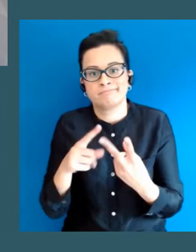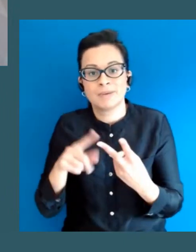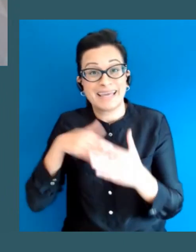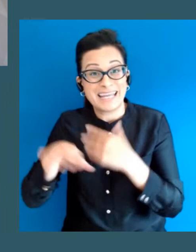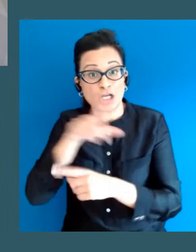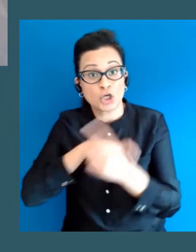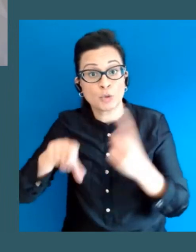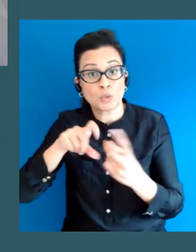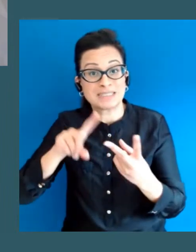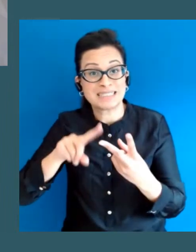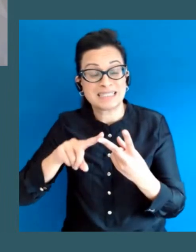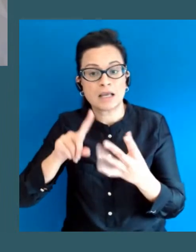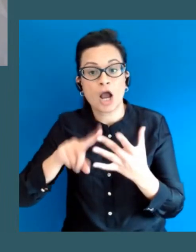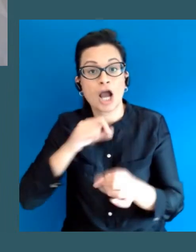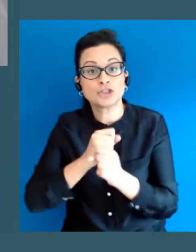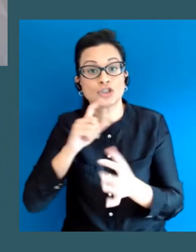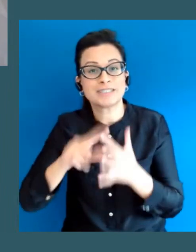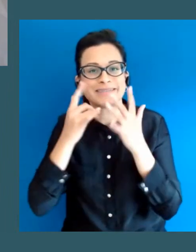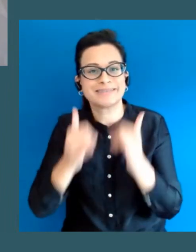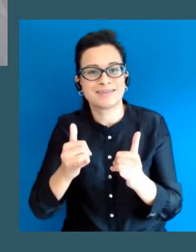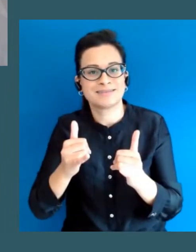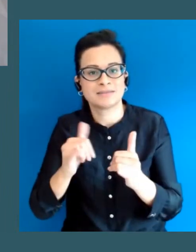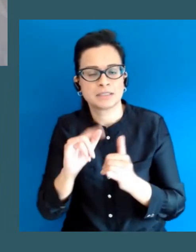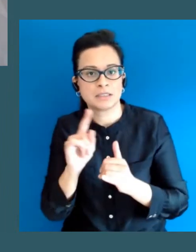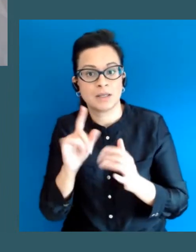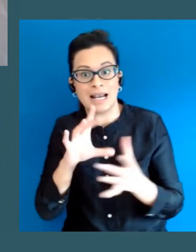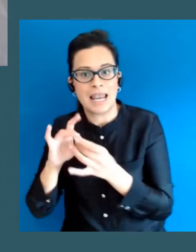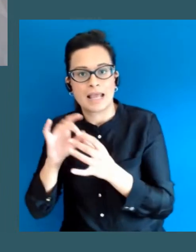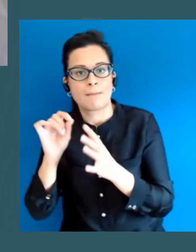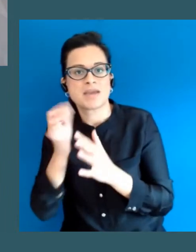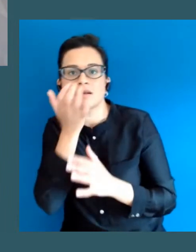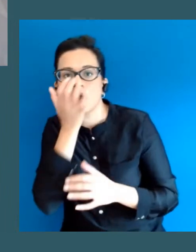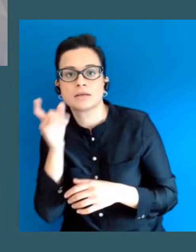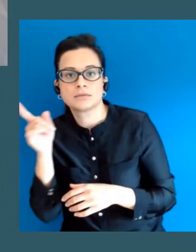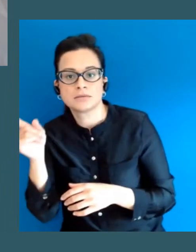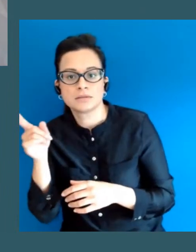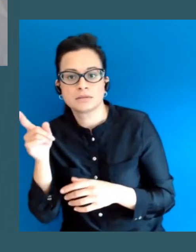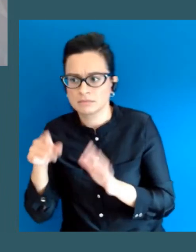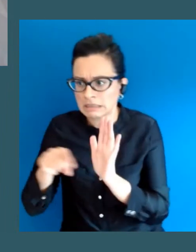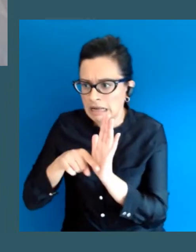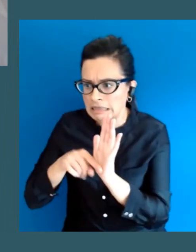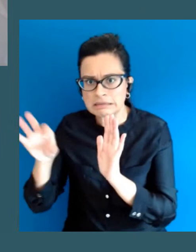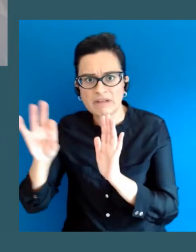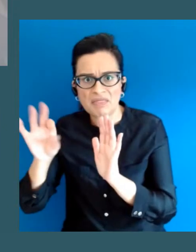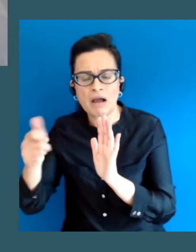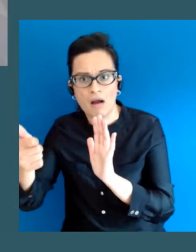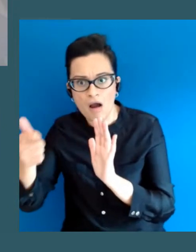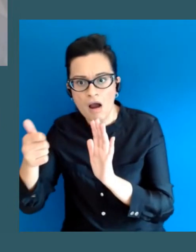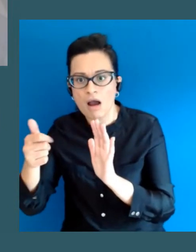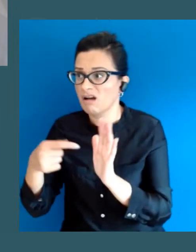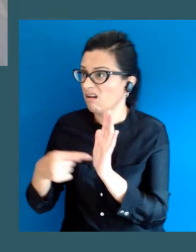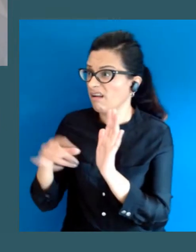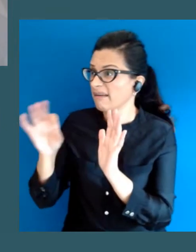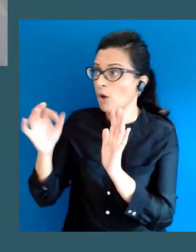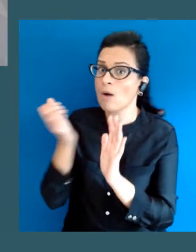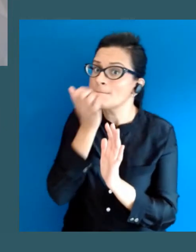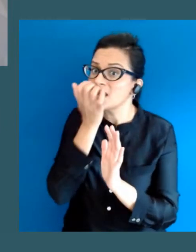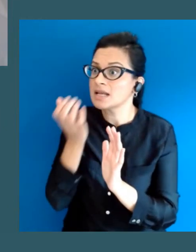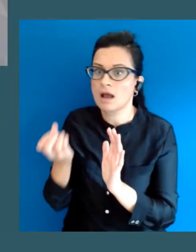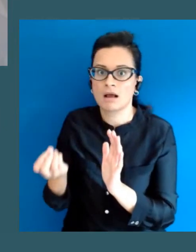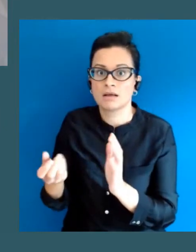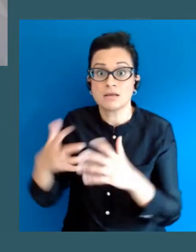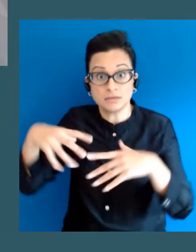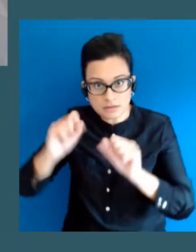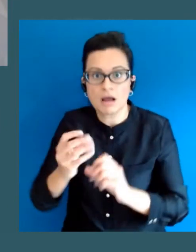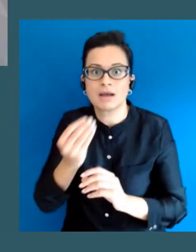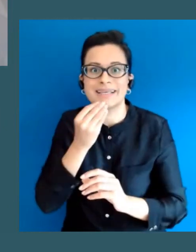an IgE test to peanut. If that was negative, then you can confidently say it's not peanut allergy, get it in, if you've done IgE test